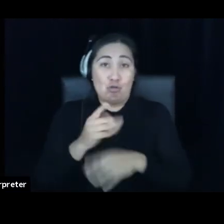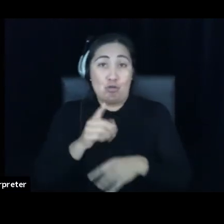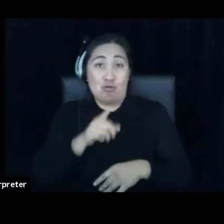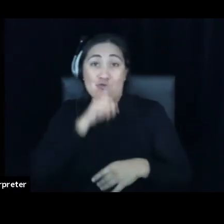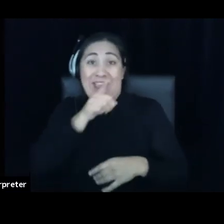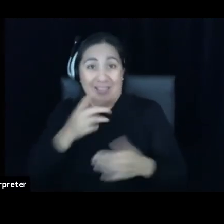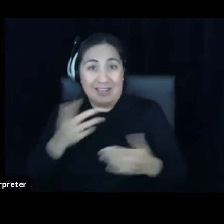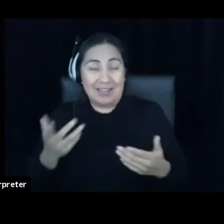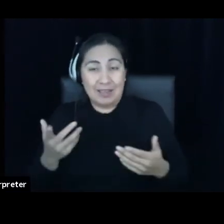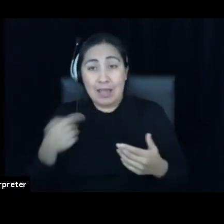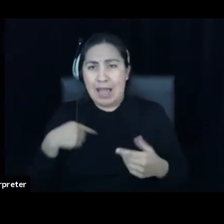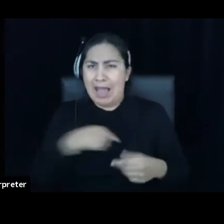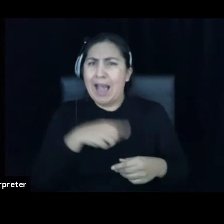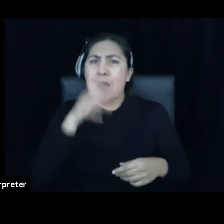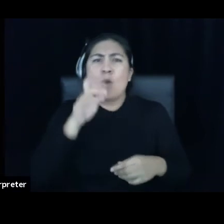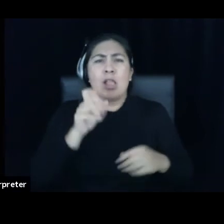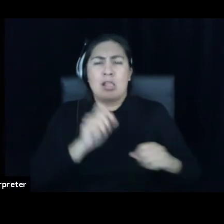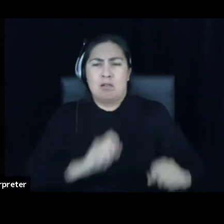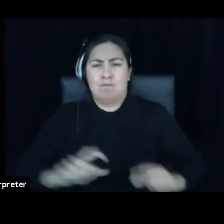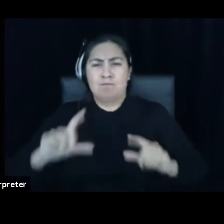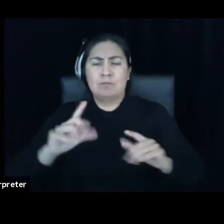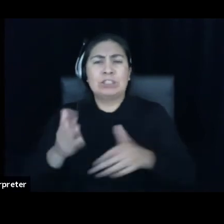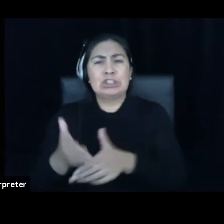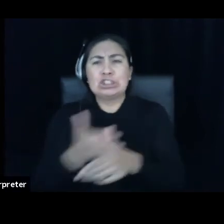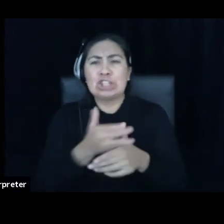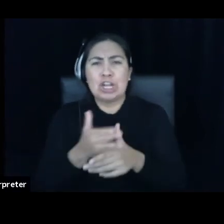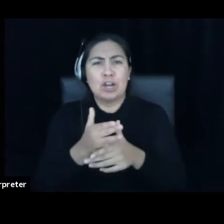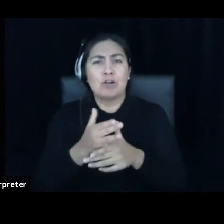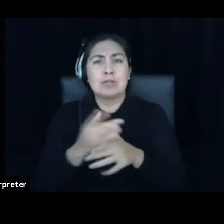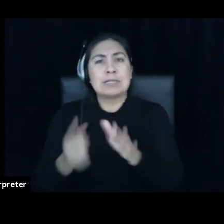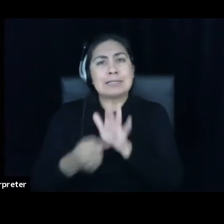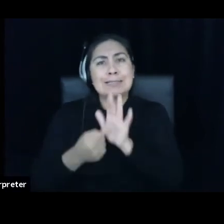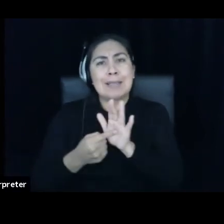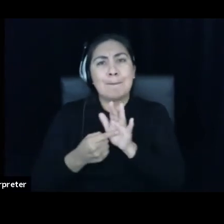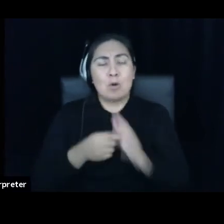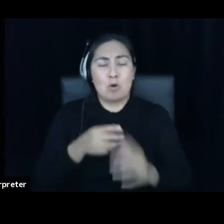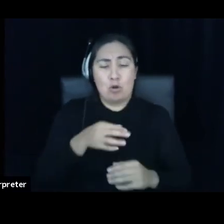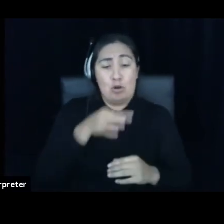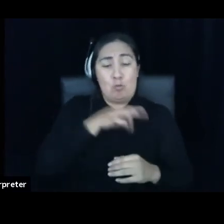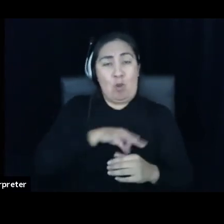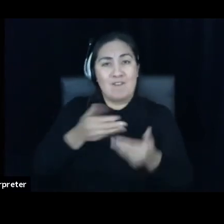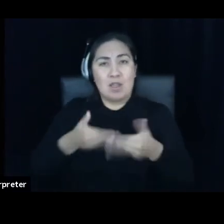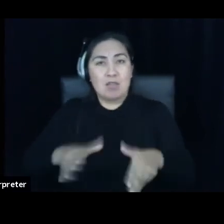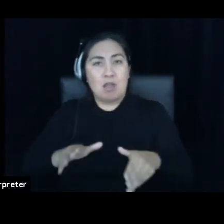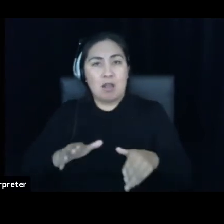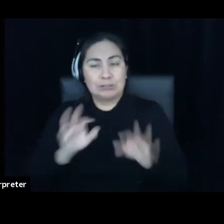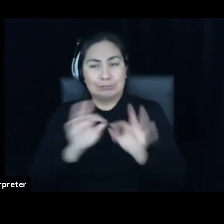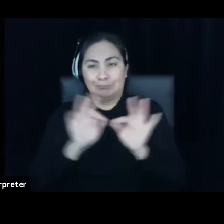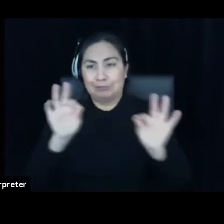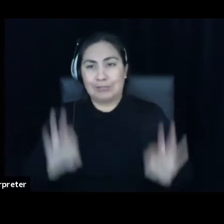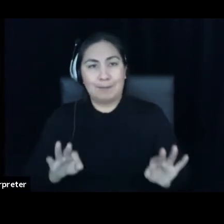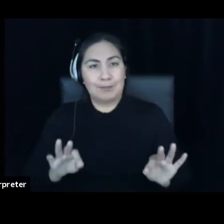a screen share and show a sample profit and loss statement.